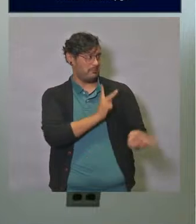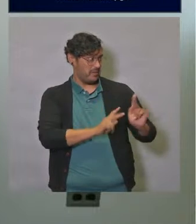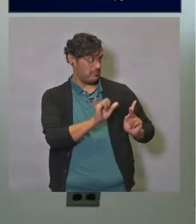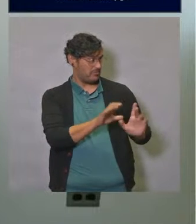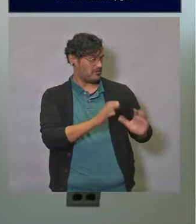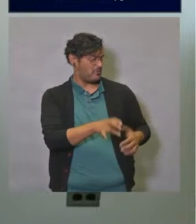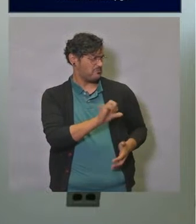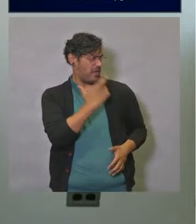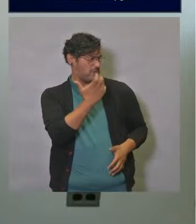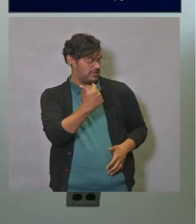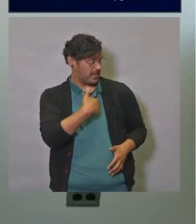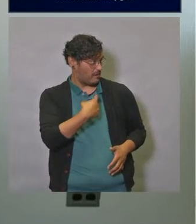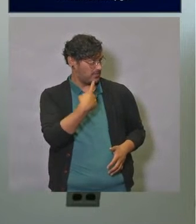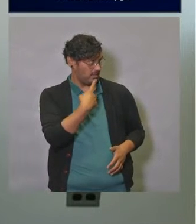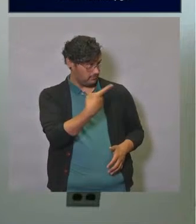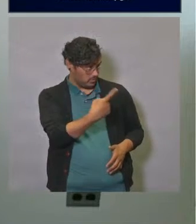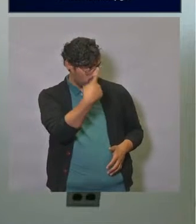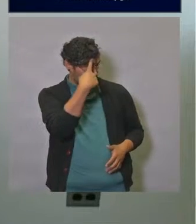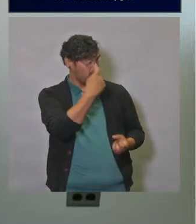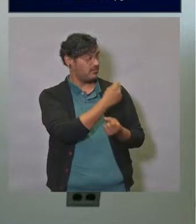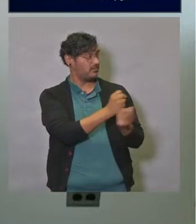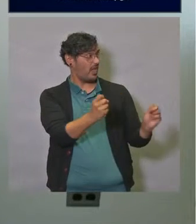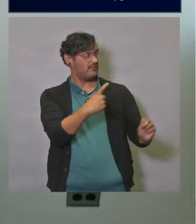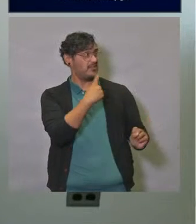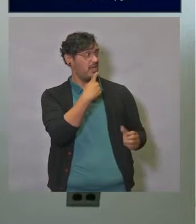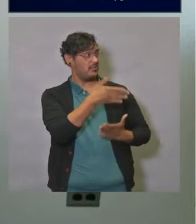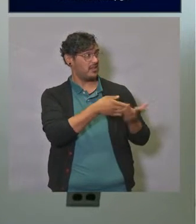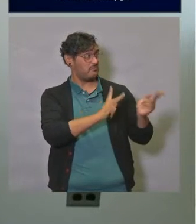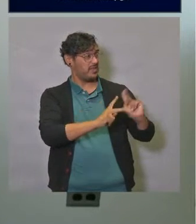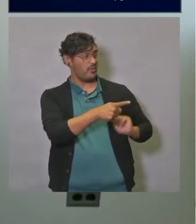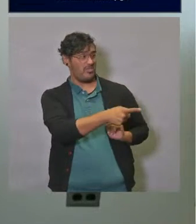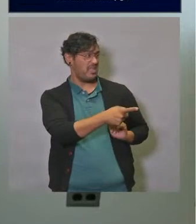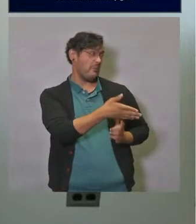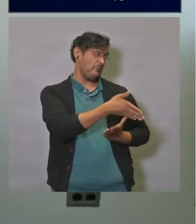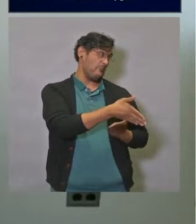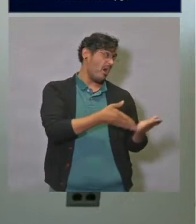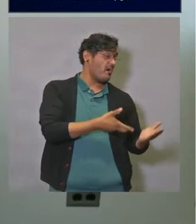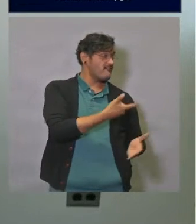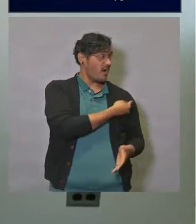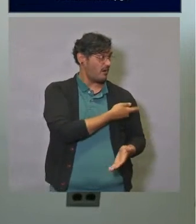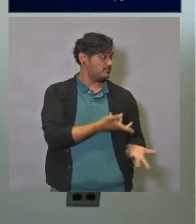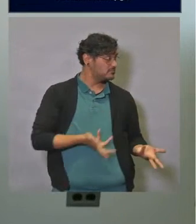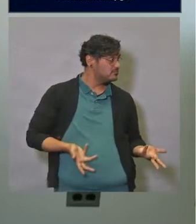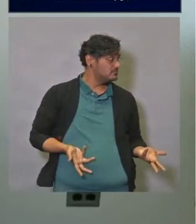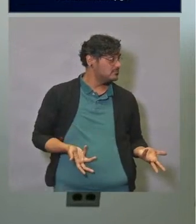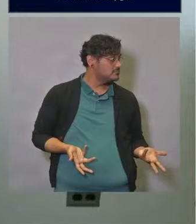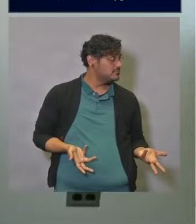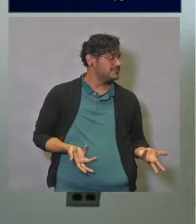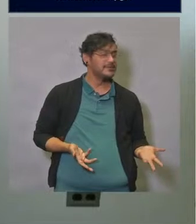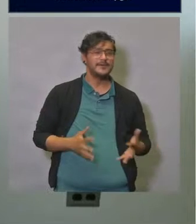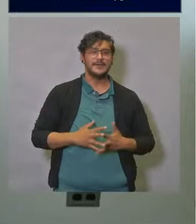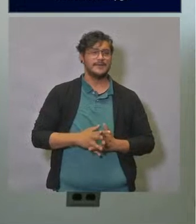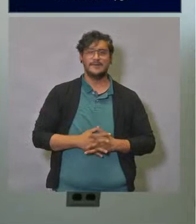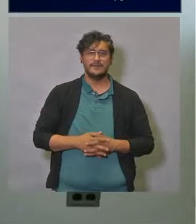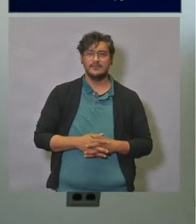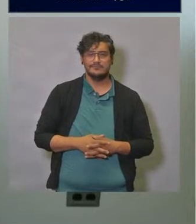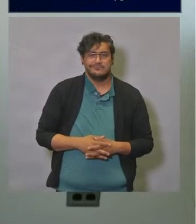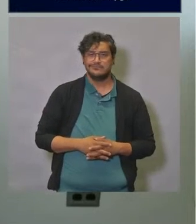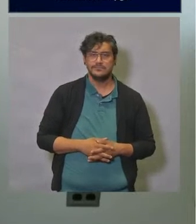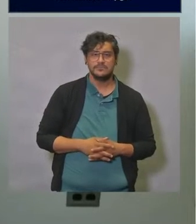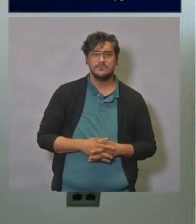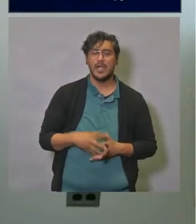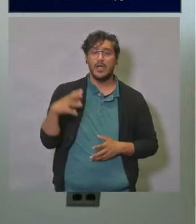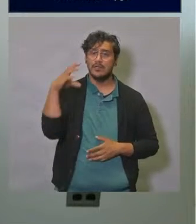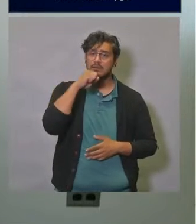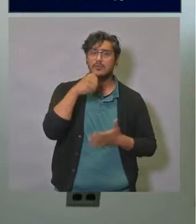That's why I'm saying, do you think it's safe to assume that maybe some of these people were just partially vaccinated? It's safe to assume that most of the